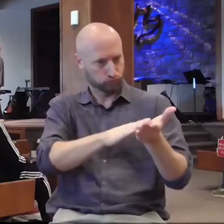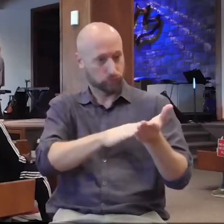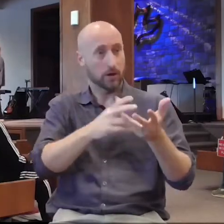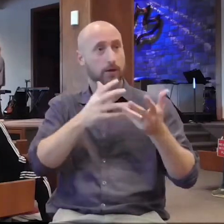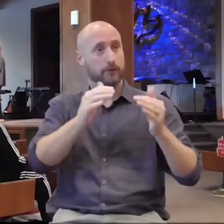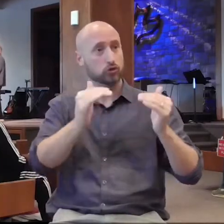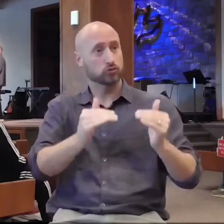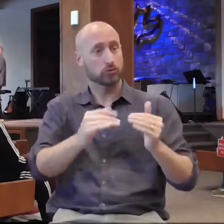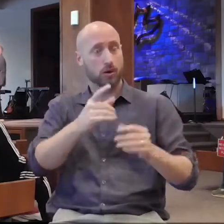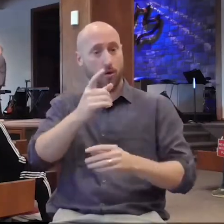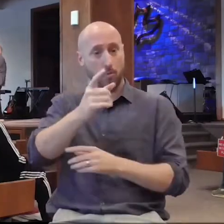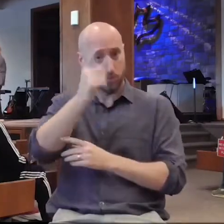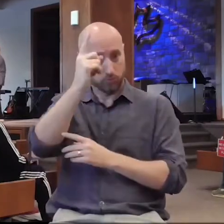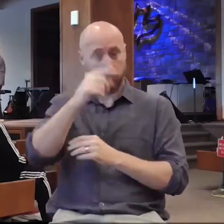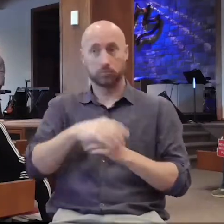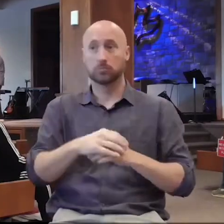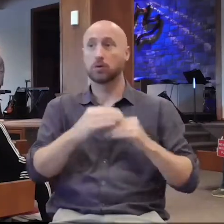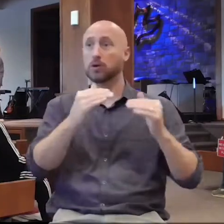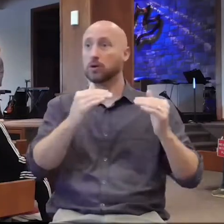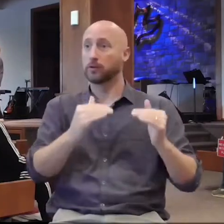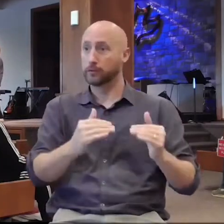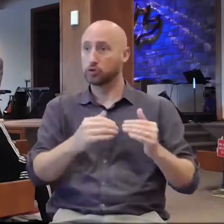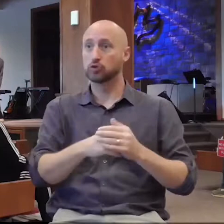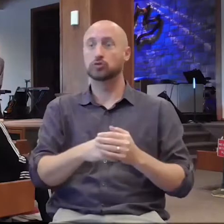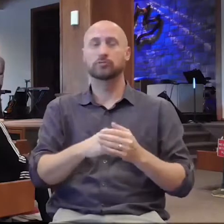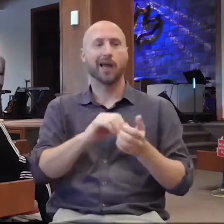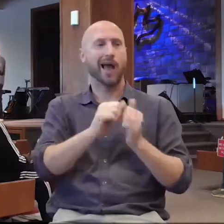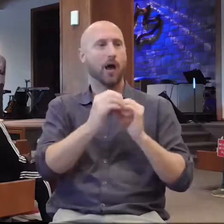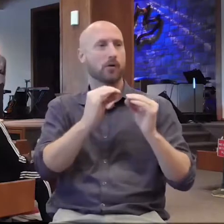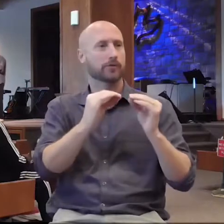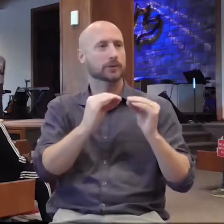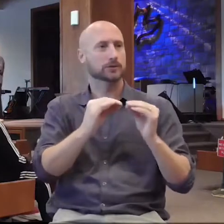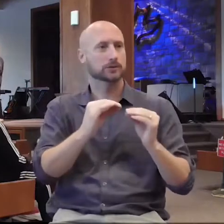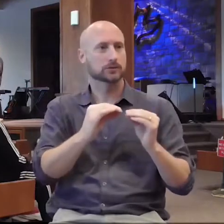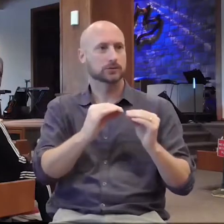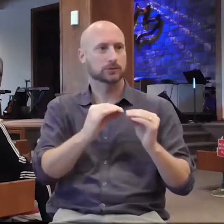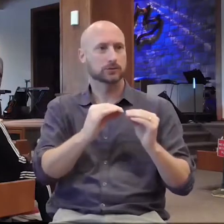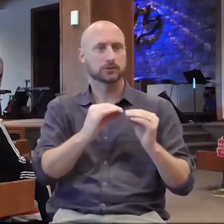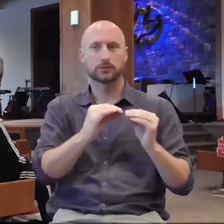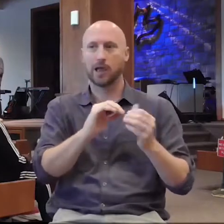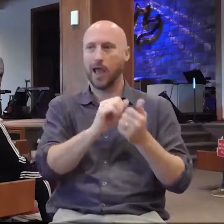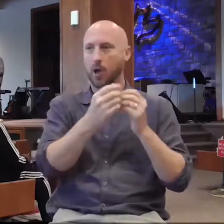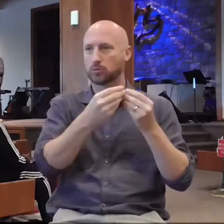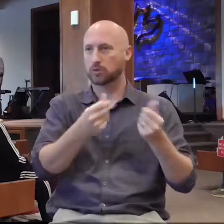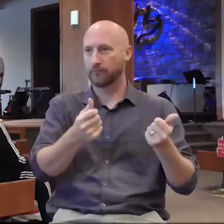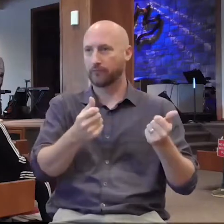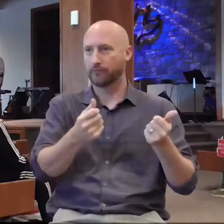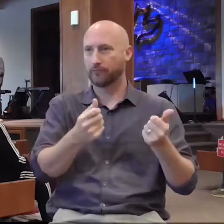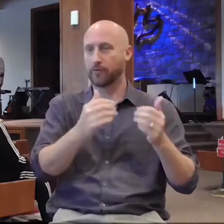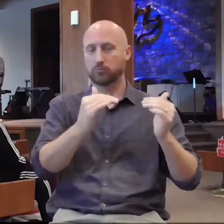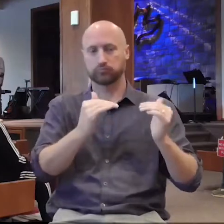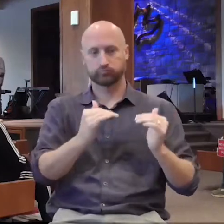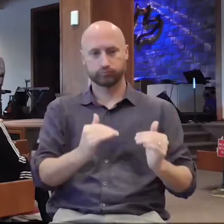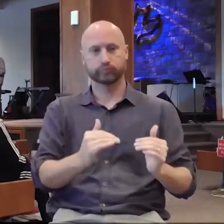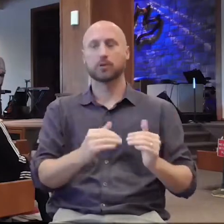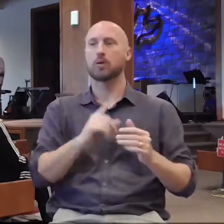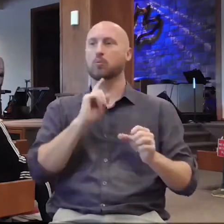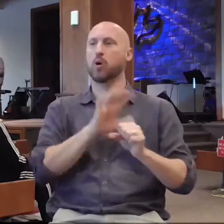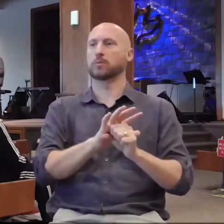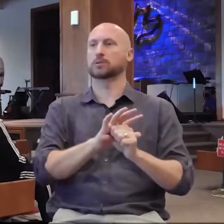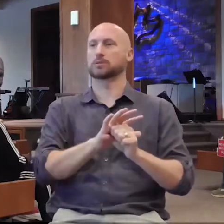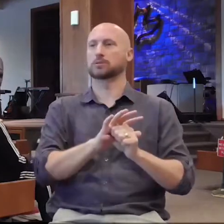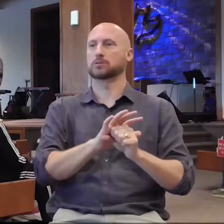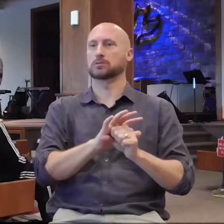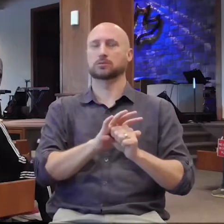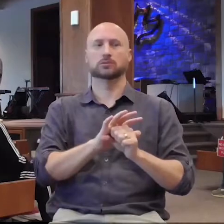reproof. Then there is a prescription, how that's to be, you know, corrected. And then there's a promise. And they kind